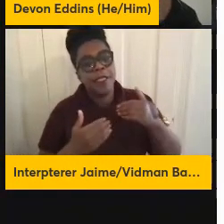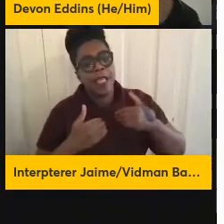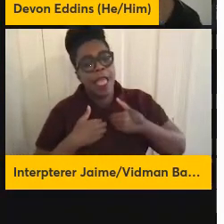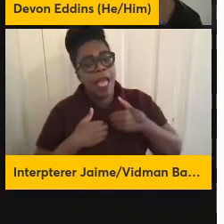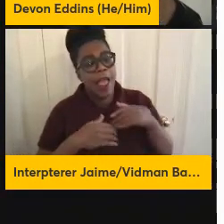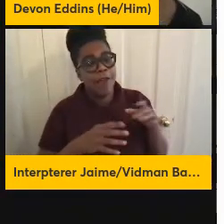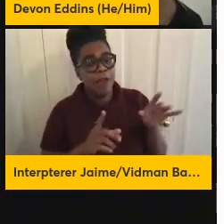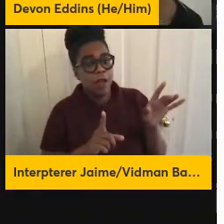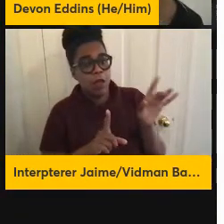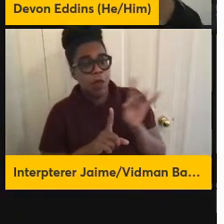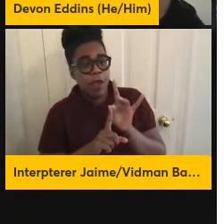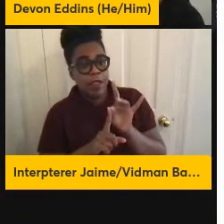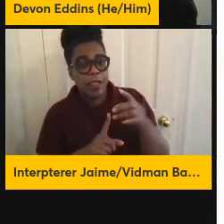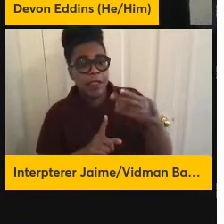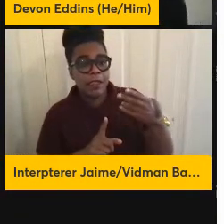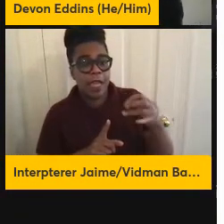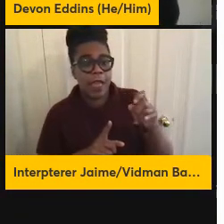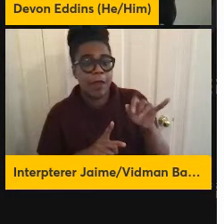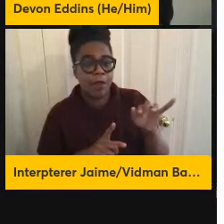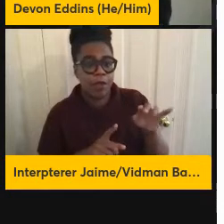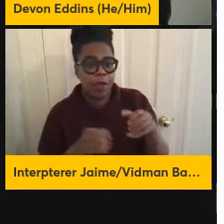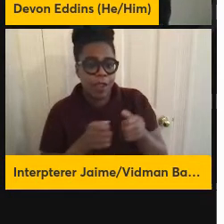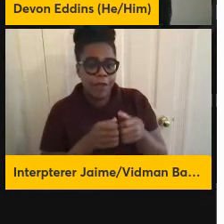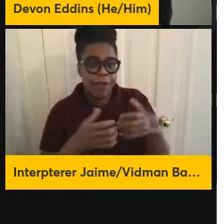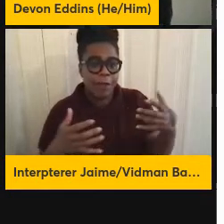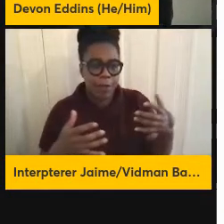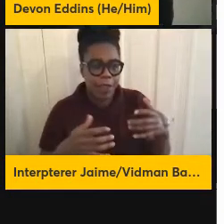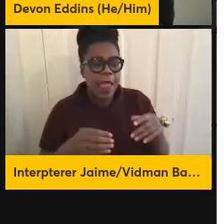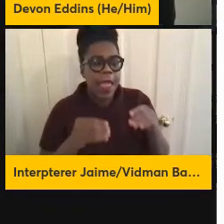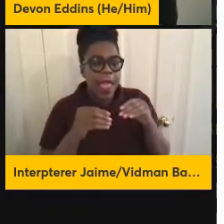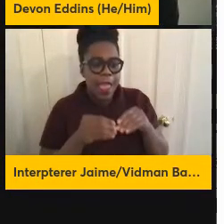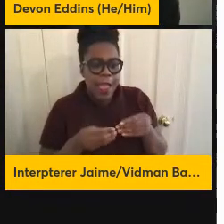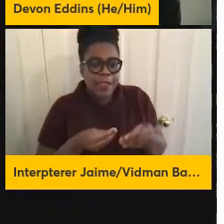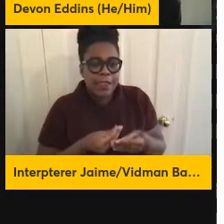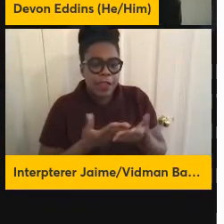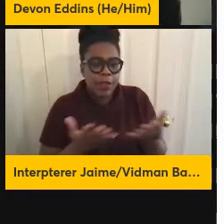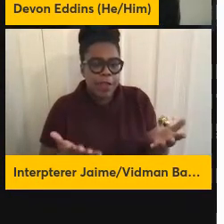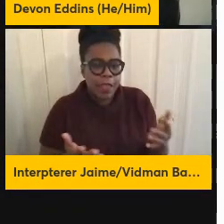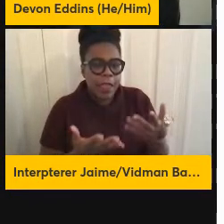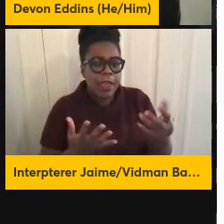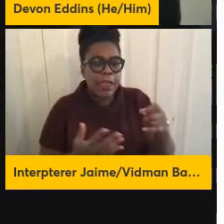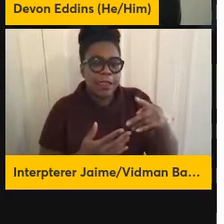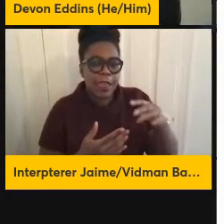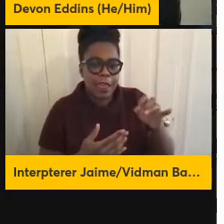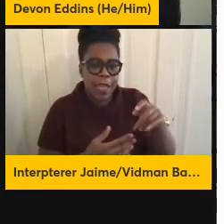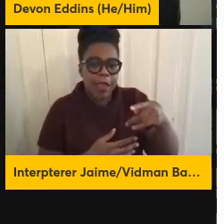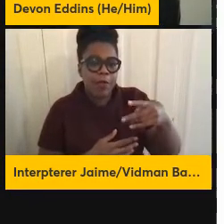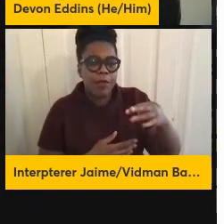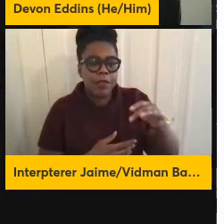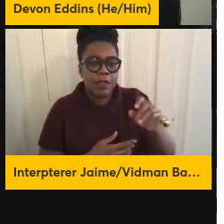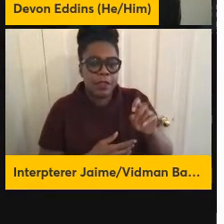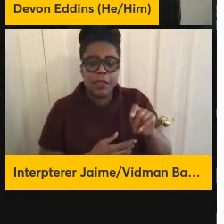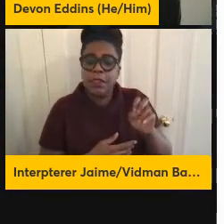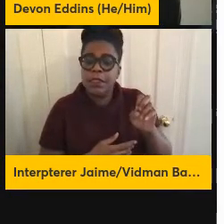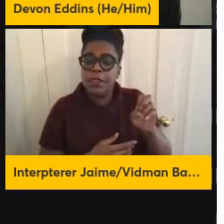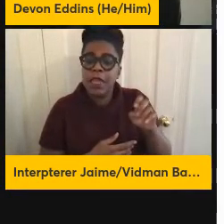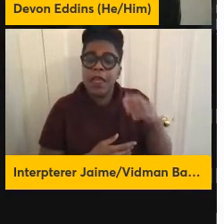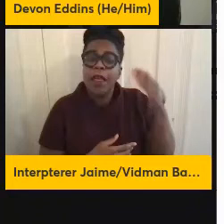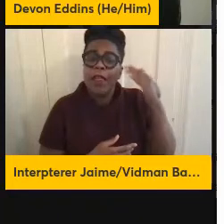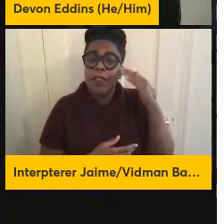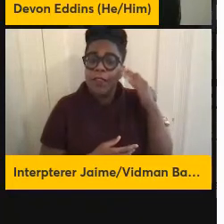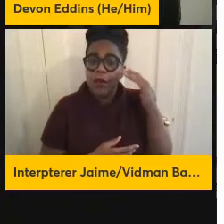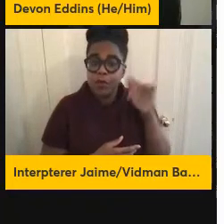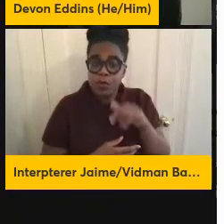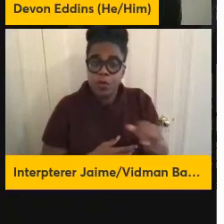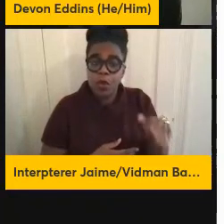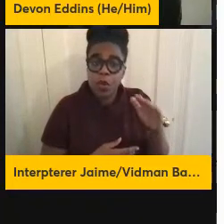this hyperinflammatory state, secreting a lot of cytokines and potent proteases that are known to